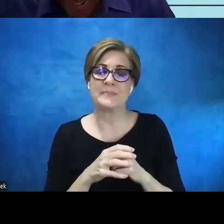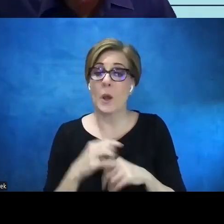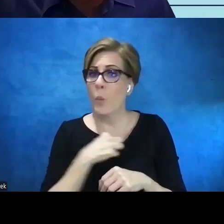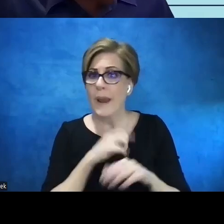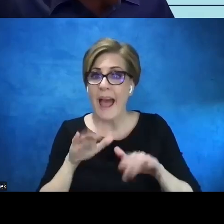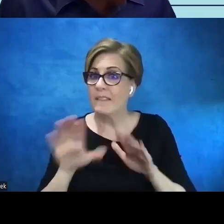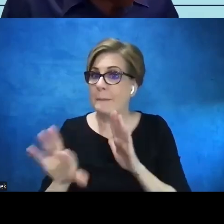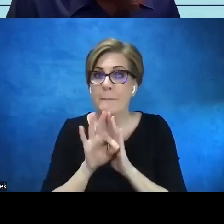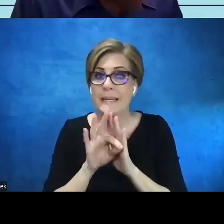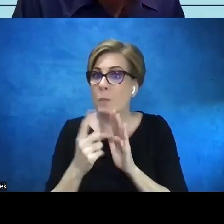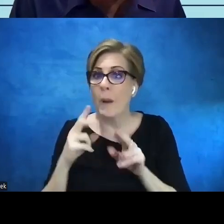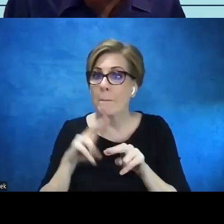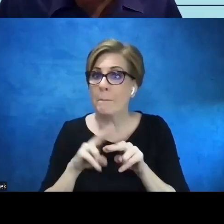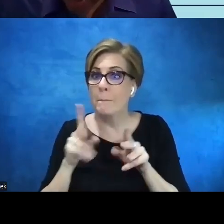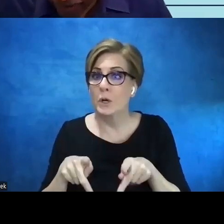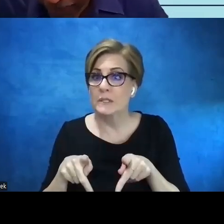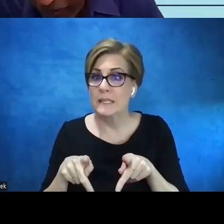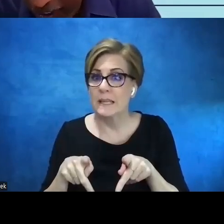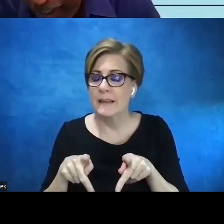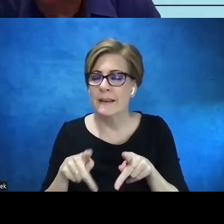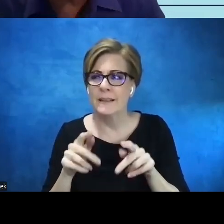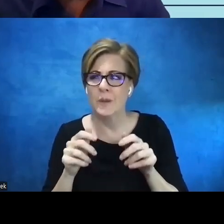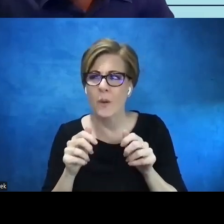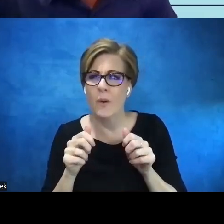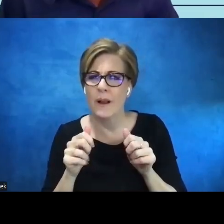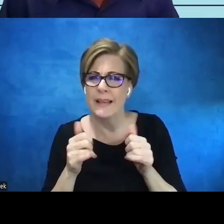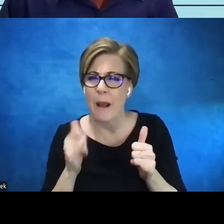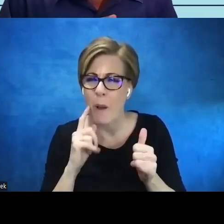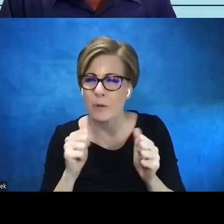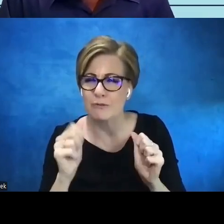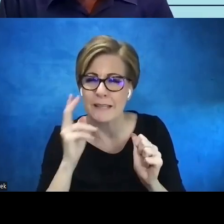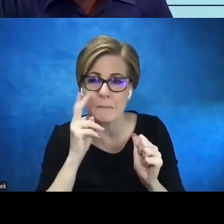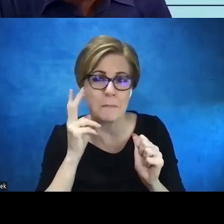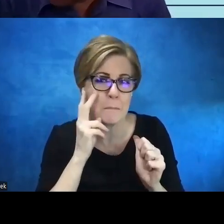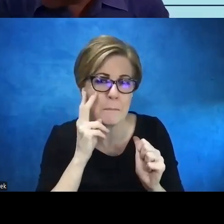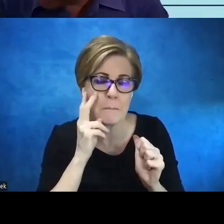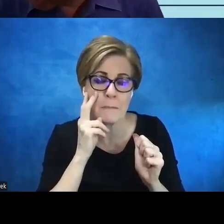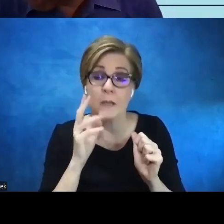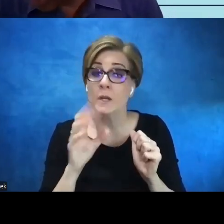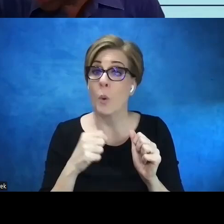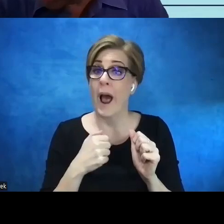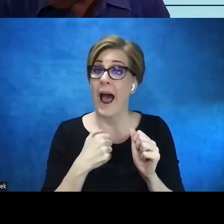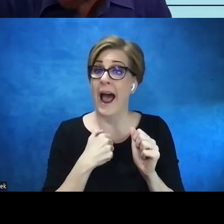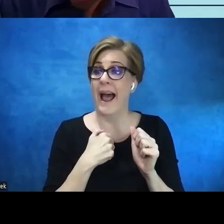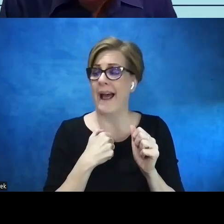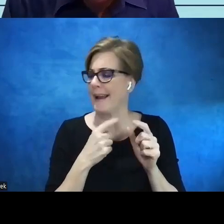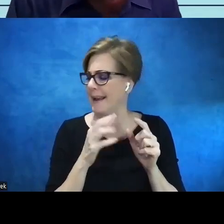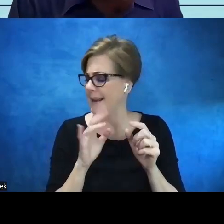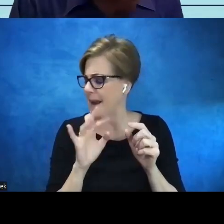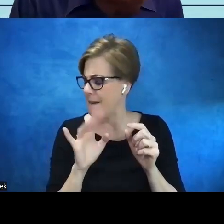identified, I'm going to try something here. I don't know if it's going to actually work, but I attended a session in